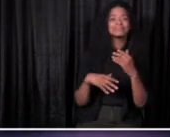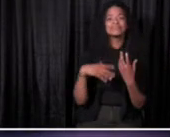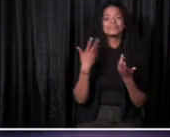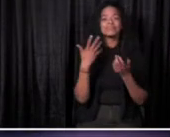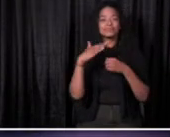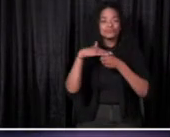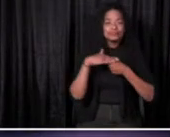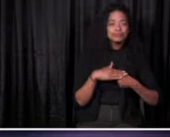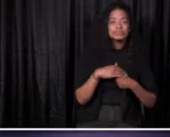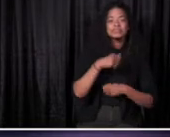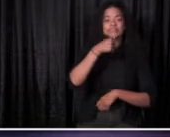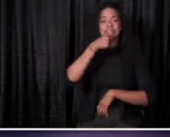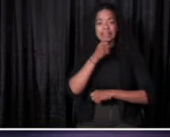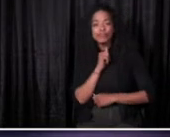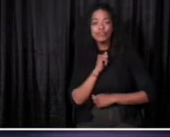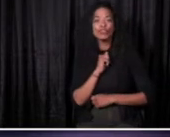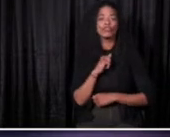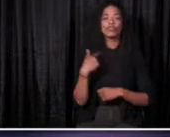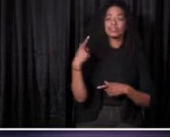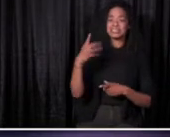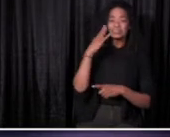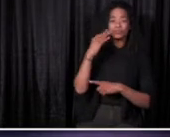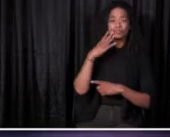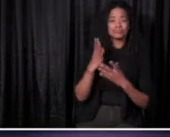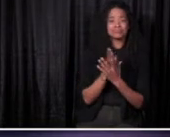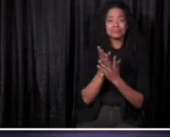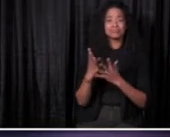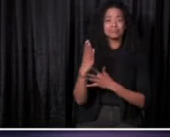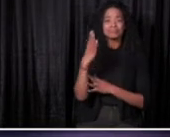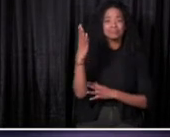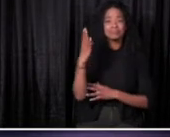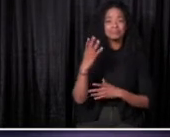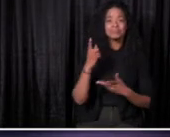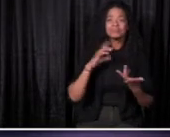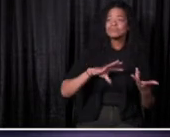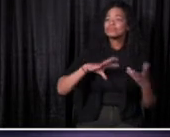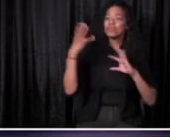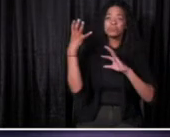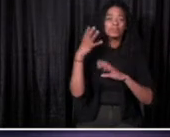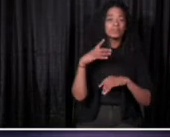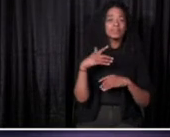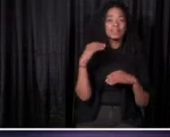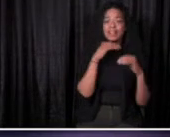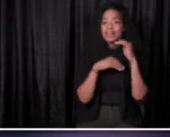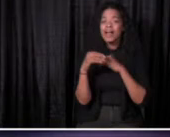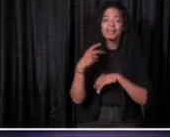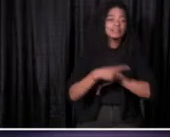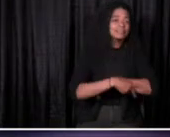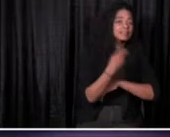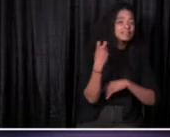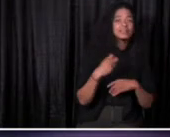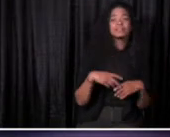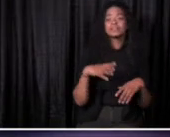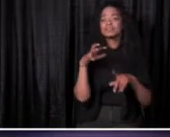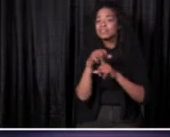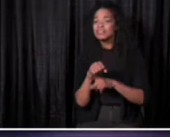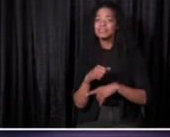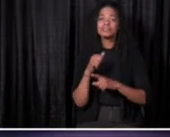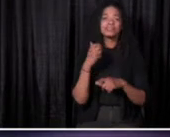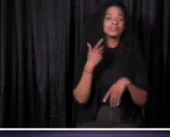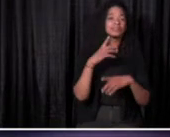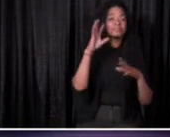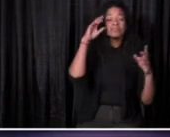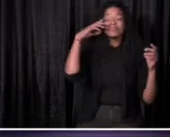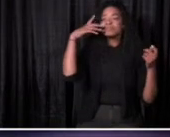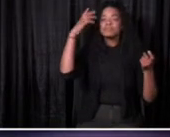experienced. But corruption and armed political conflict kept her from